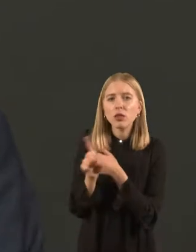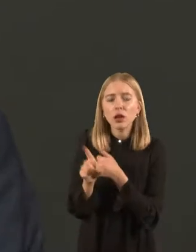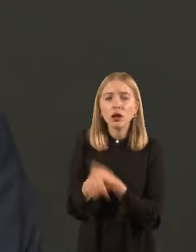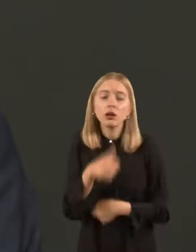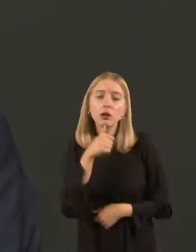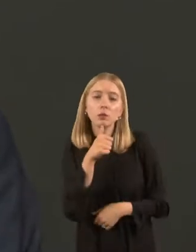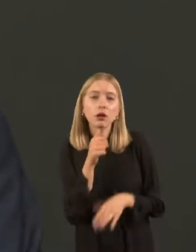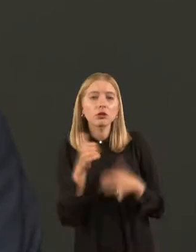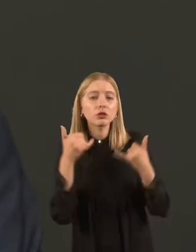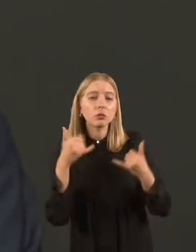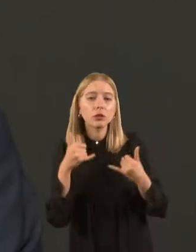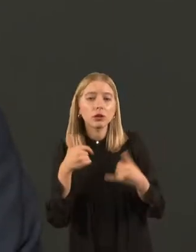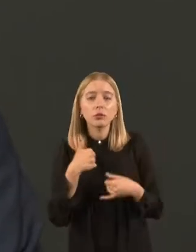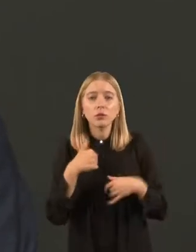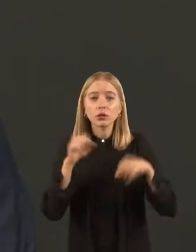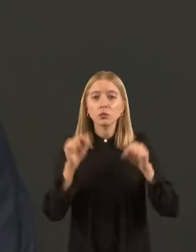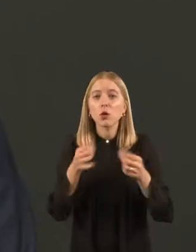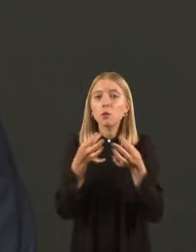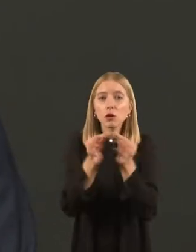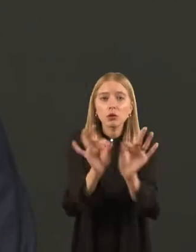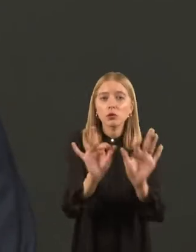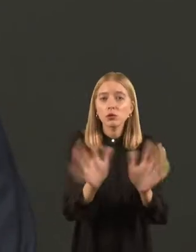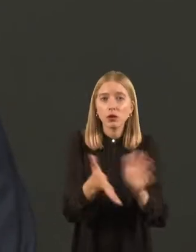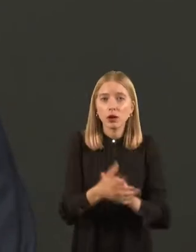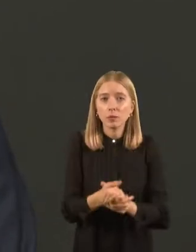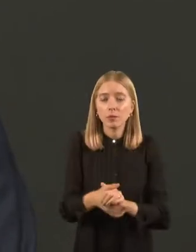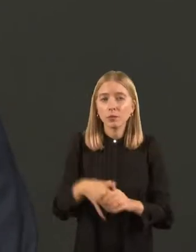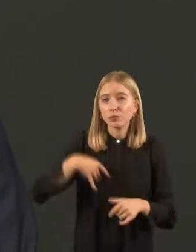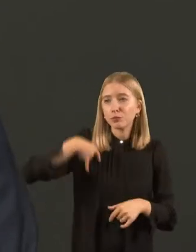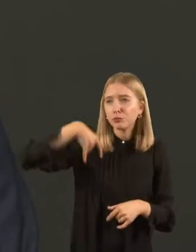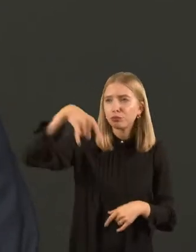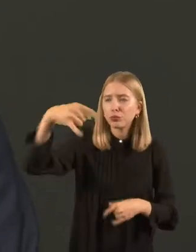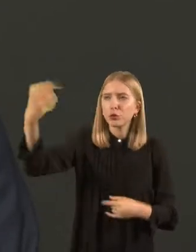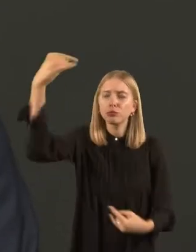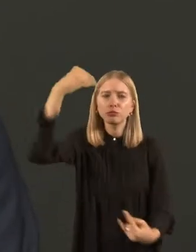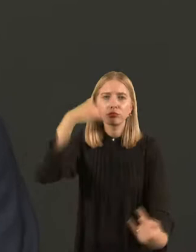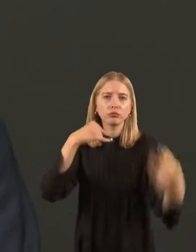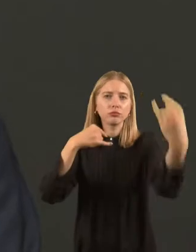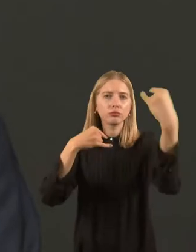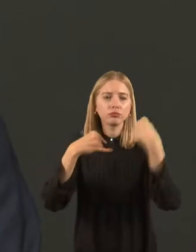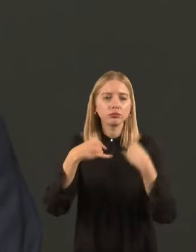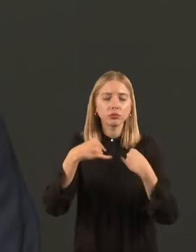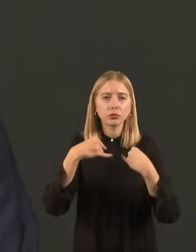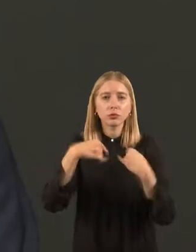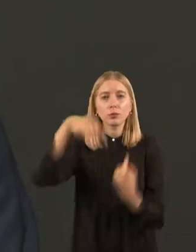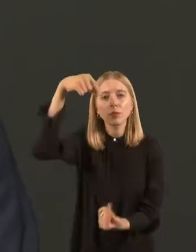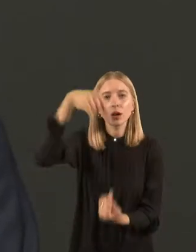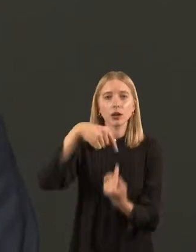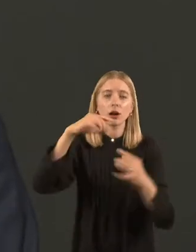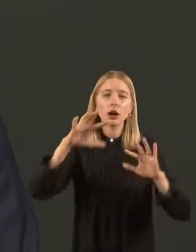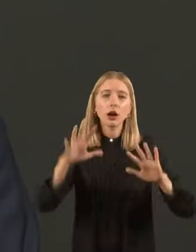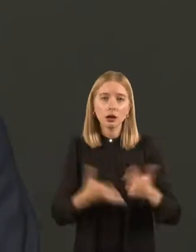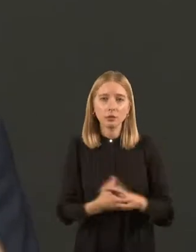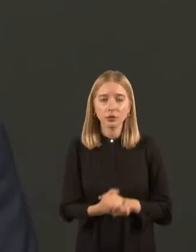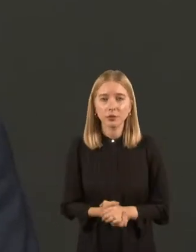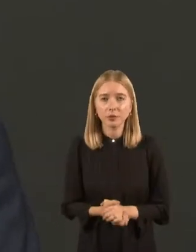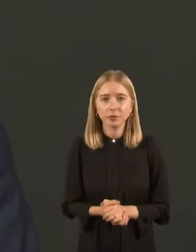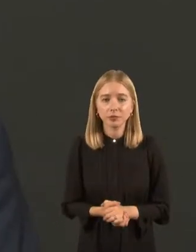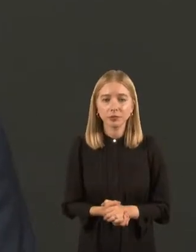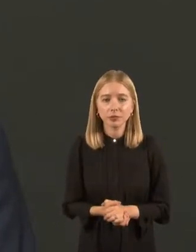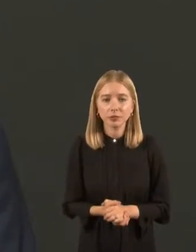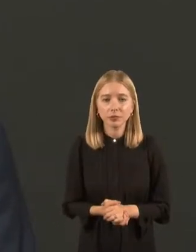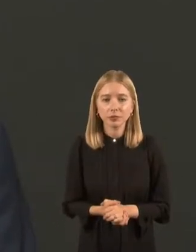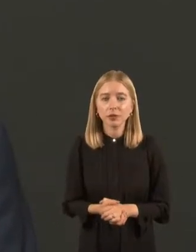for the air companies, we are not a priority. Therefore, the question is, what model can we offer so that